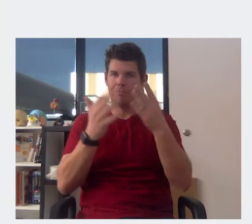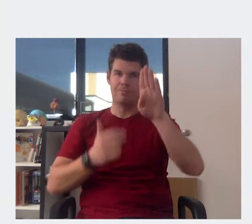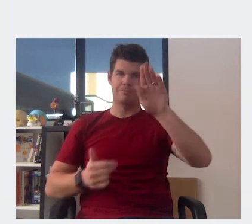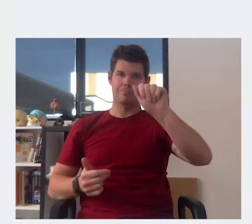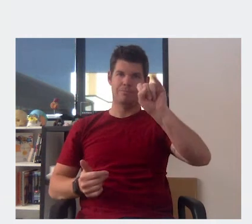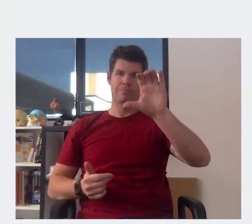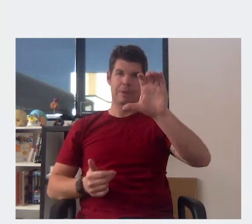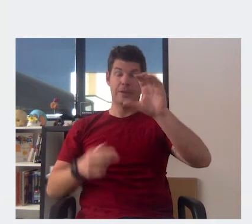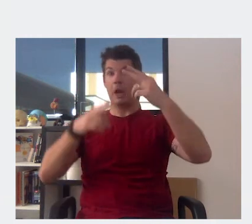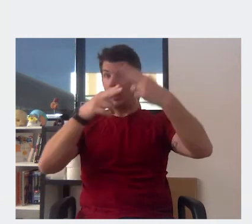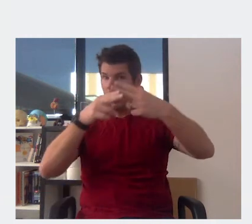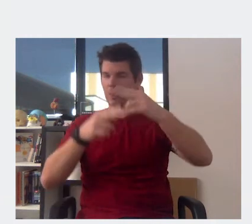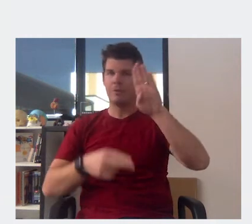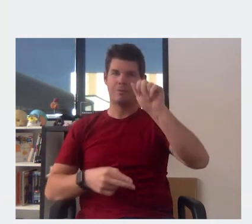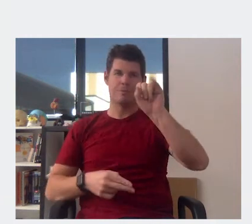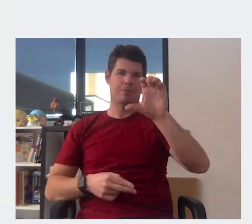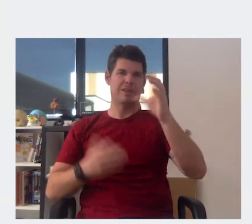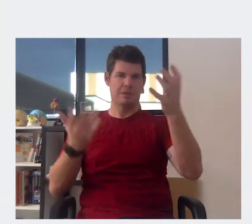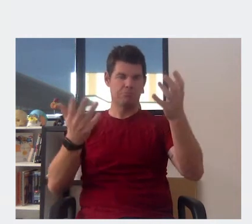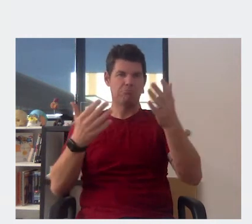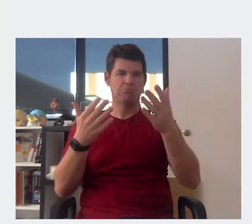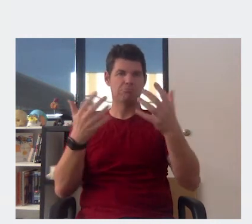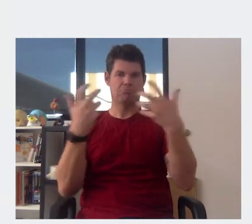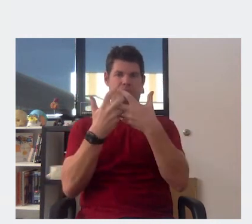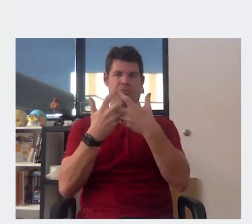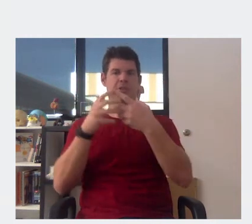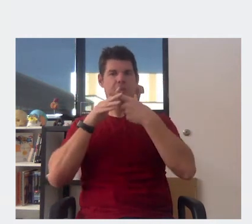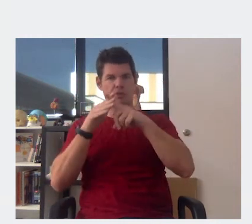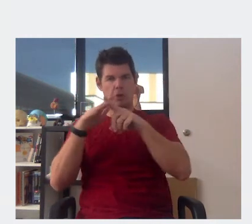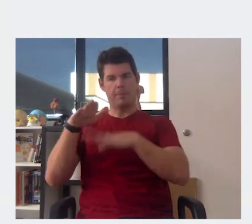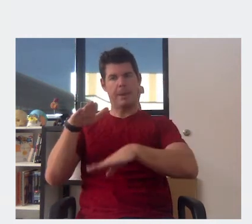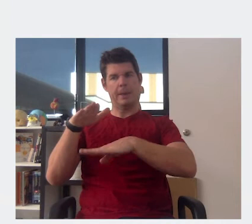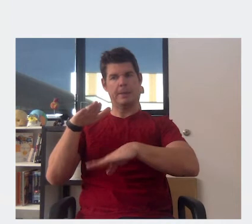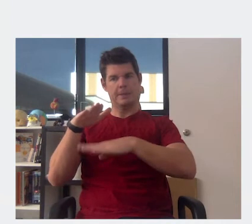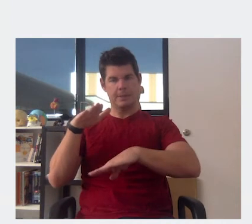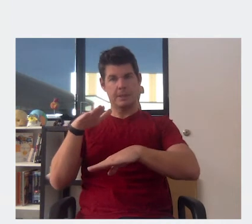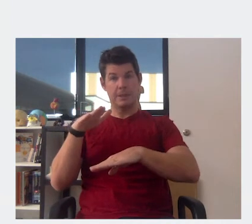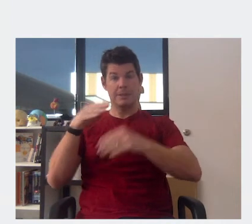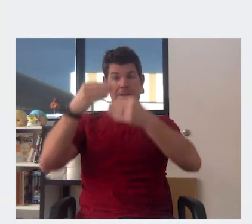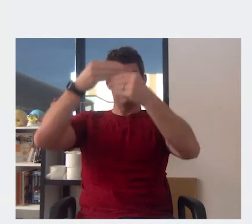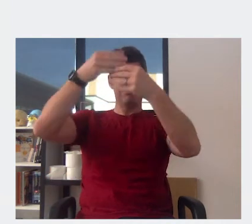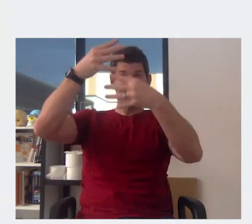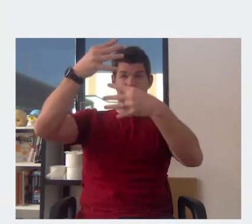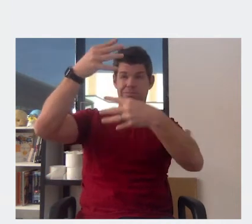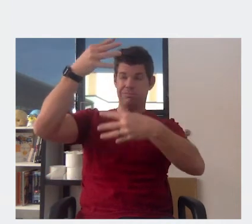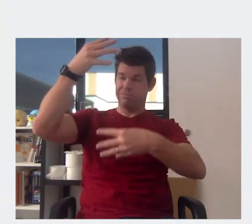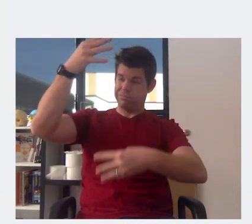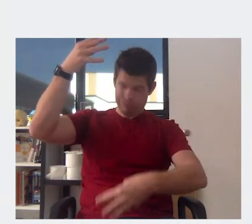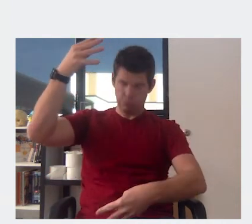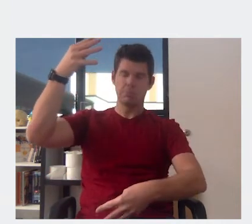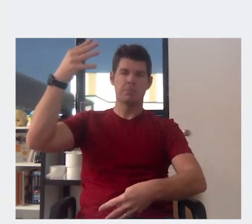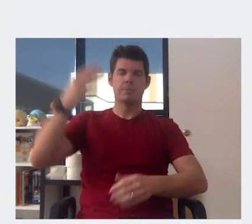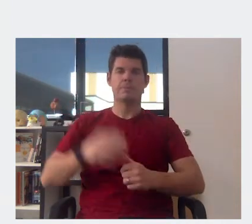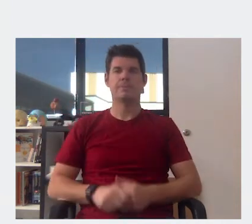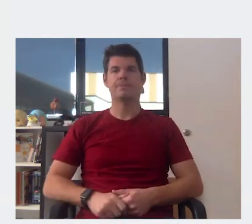basic, conveniently enough. If I click on it, what happens is all of the blocks that are in that drawer become visible. And